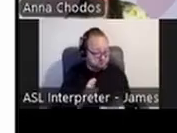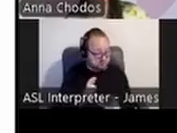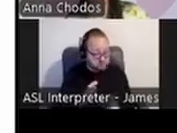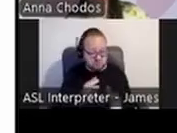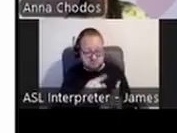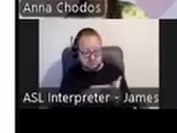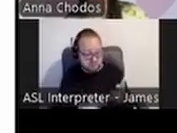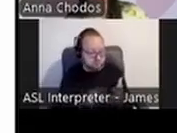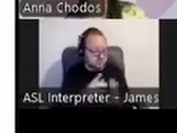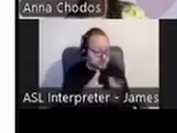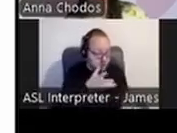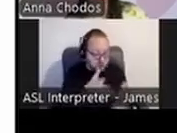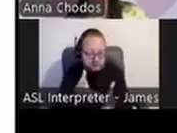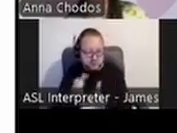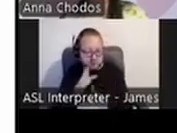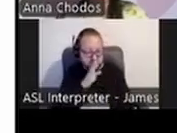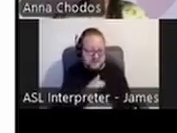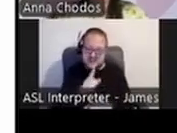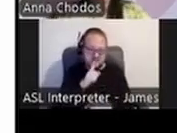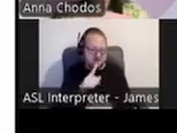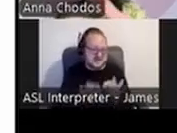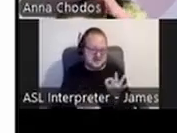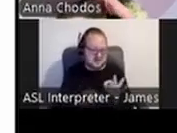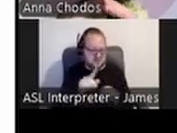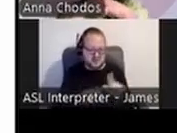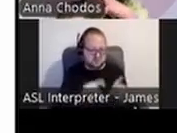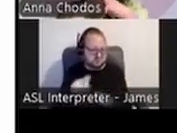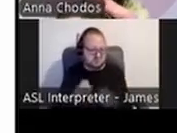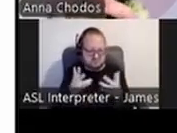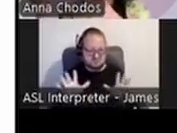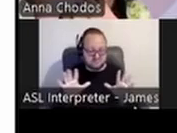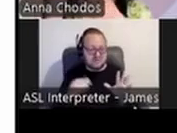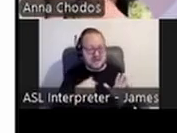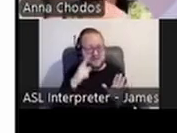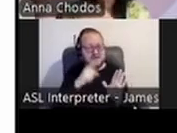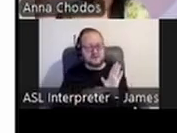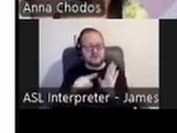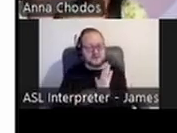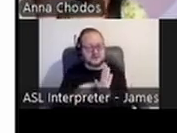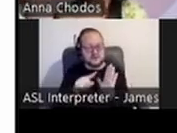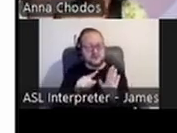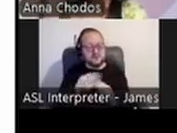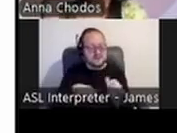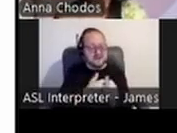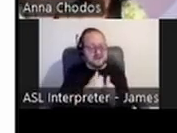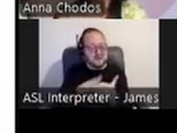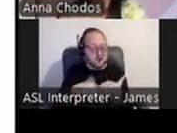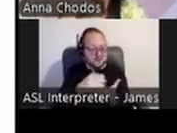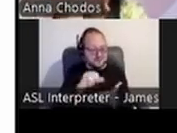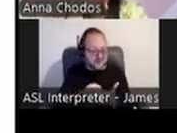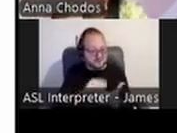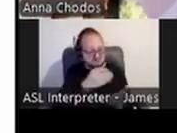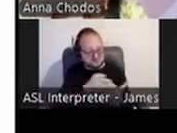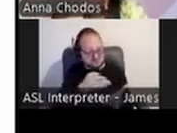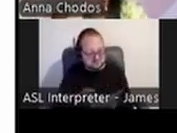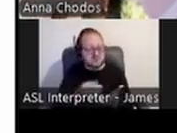that. And I think the research on the other, behind all this has shown that when we're doing that kind of thing, people's healthcare and quality